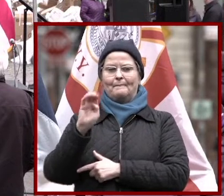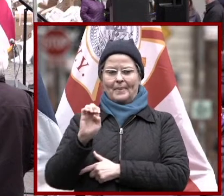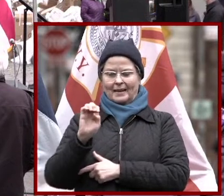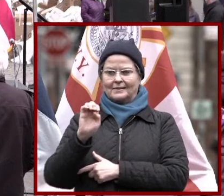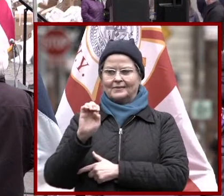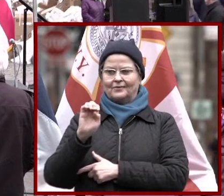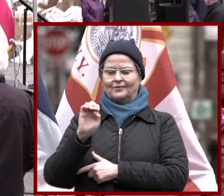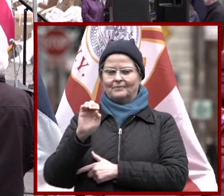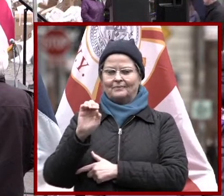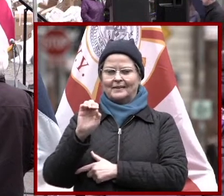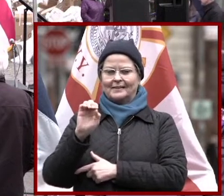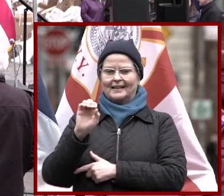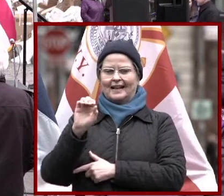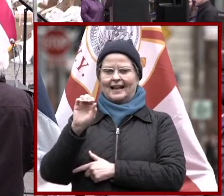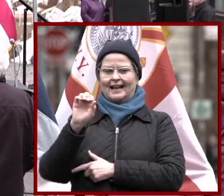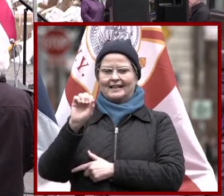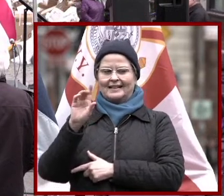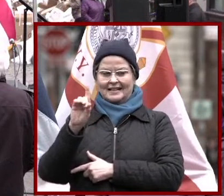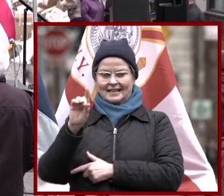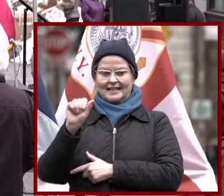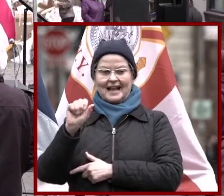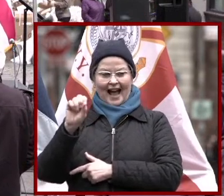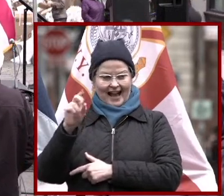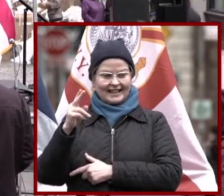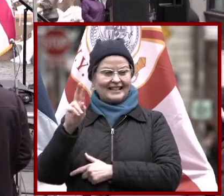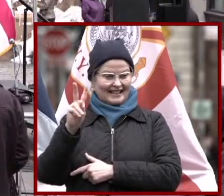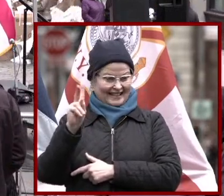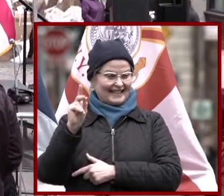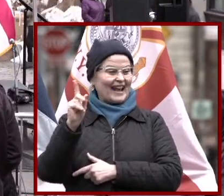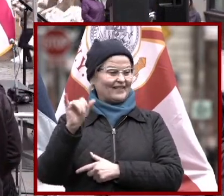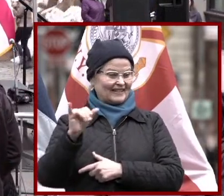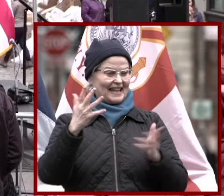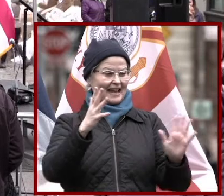Dee Dee Friedman for Bessie Dashevsky. All